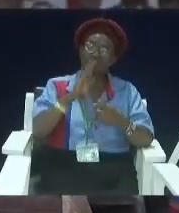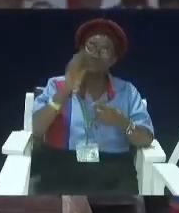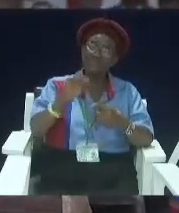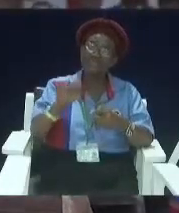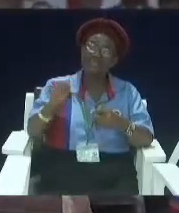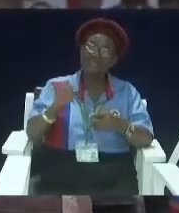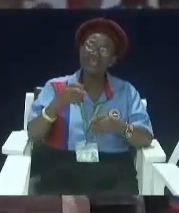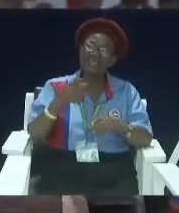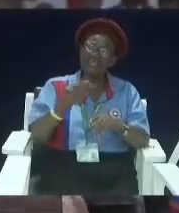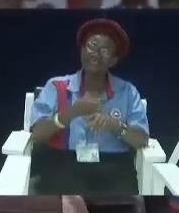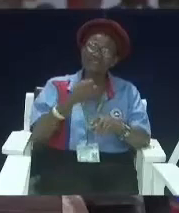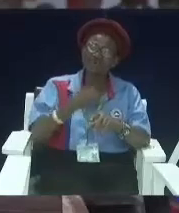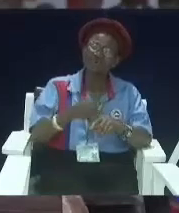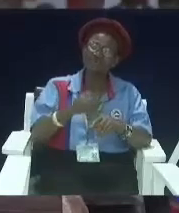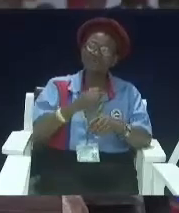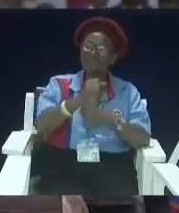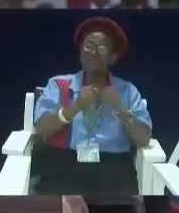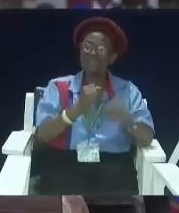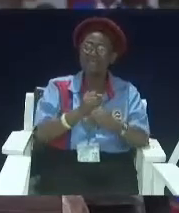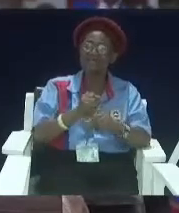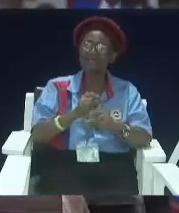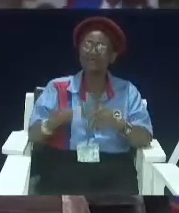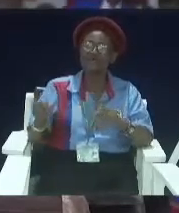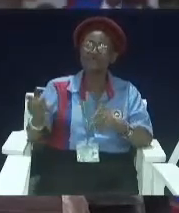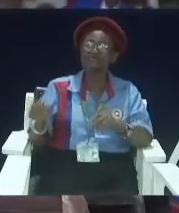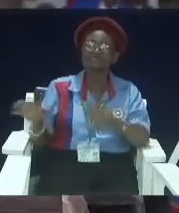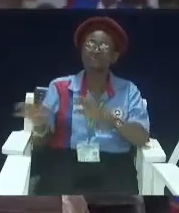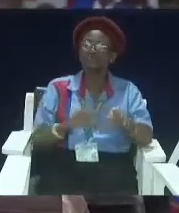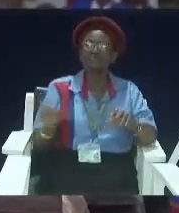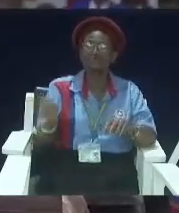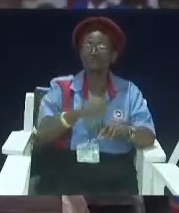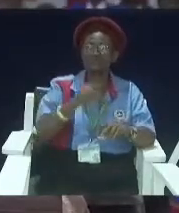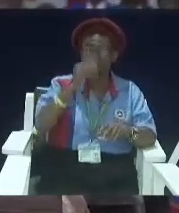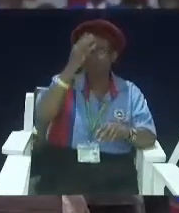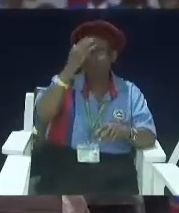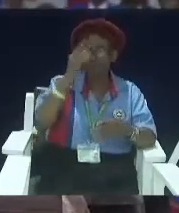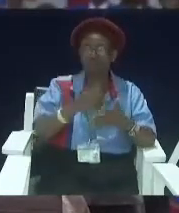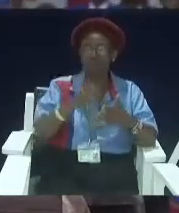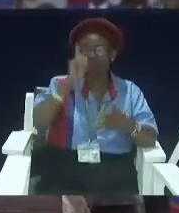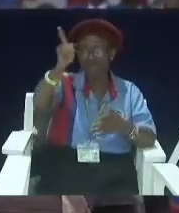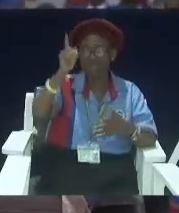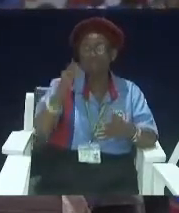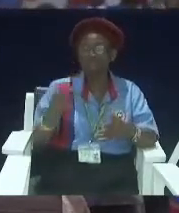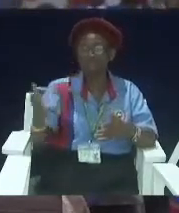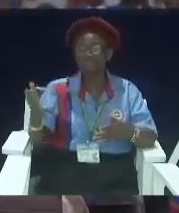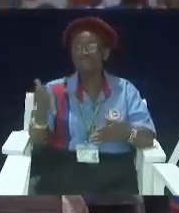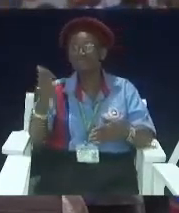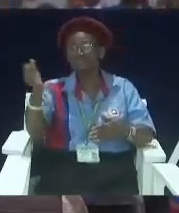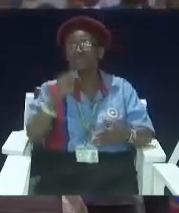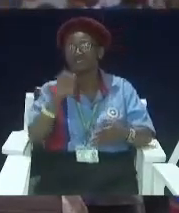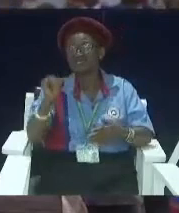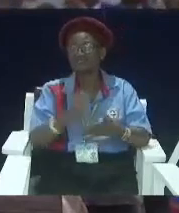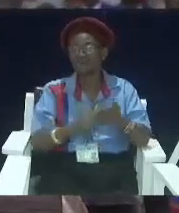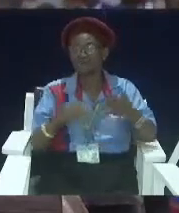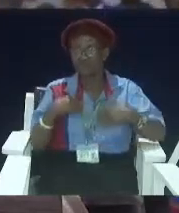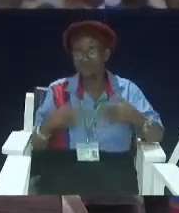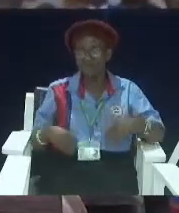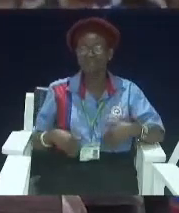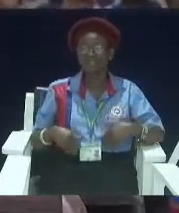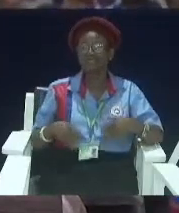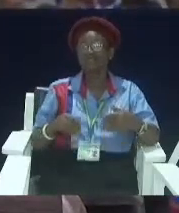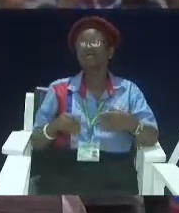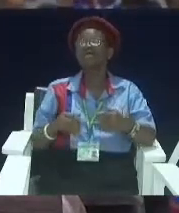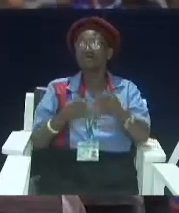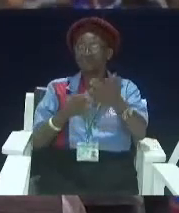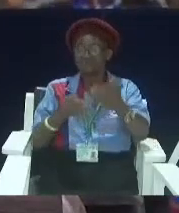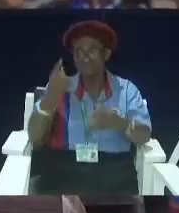But do you know one thing? There is somebody listening to me now. They call me yes when they are going to